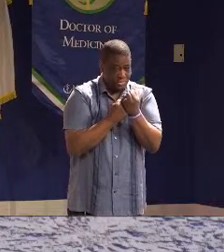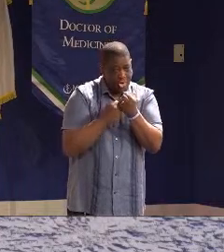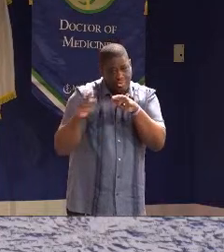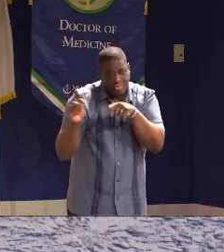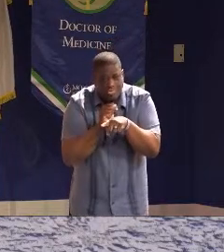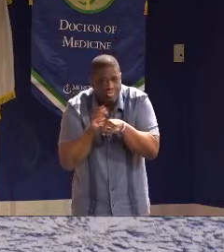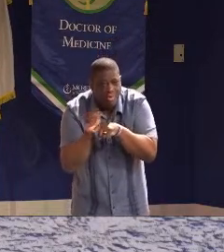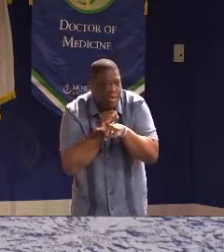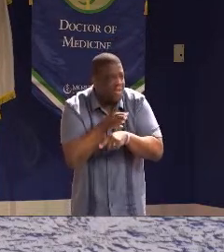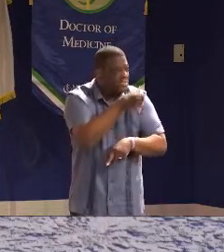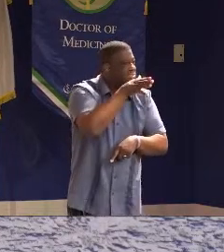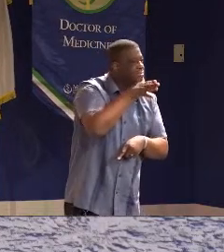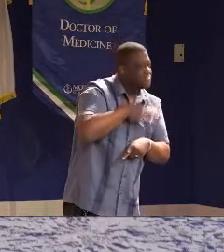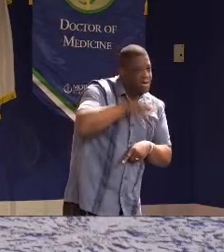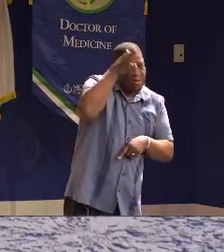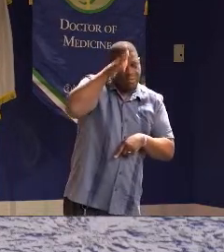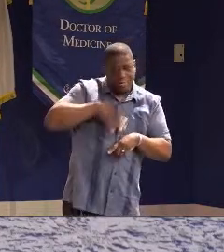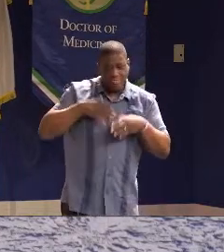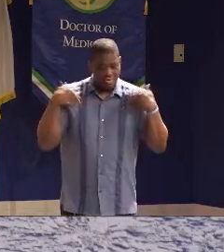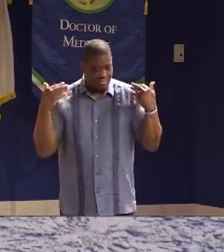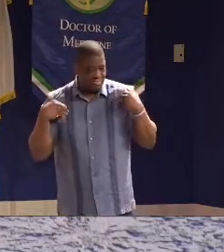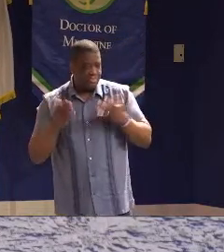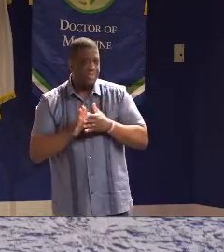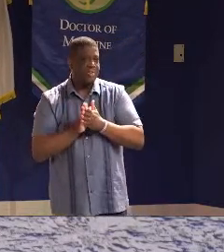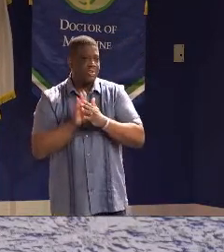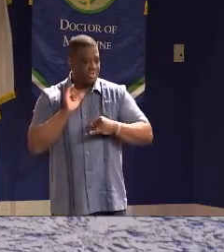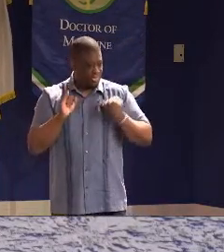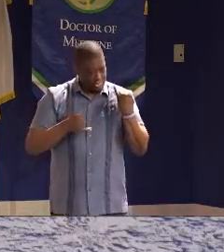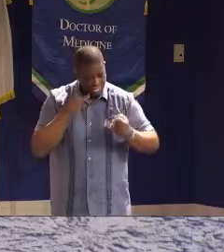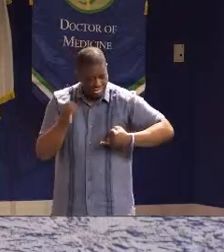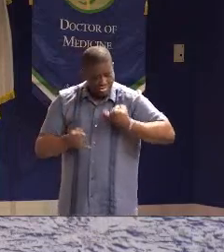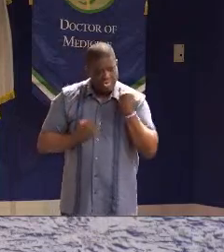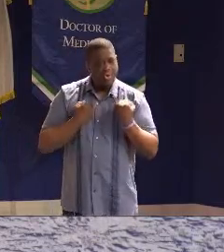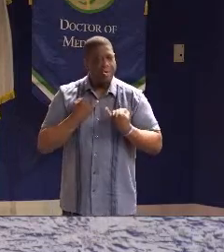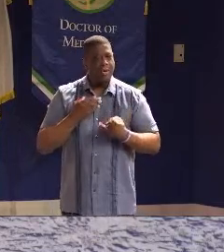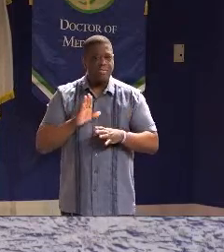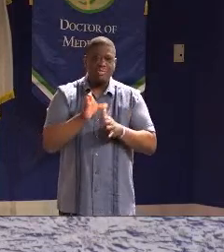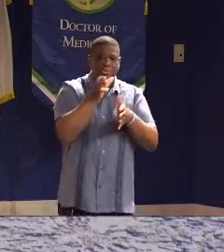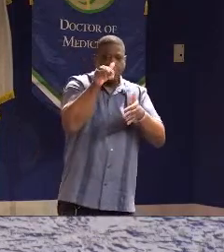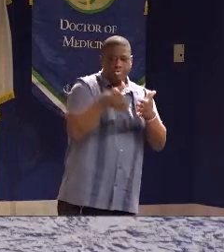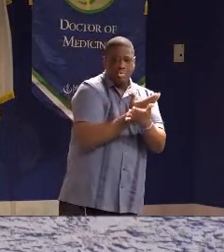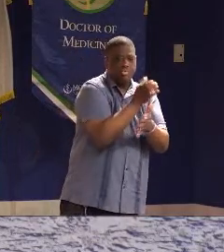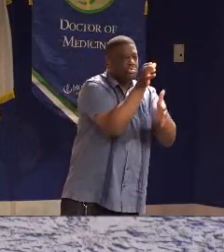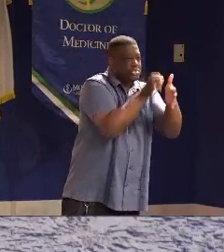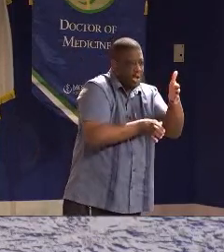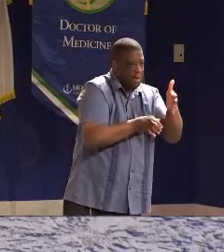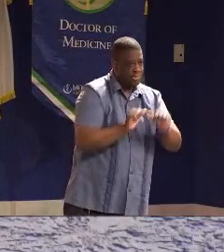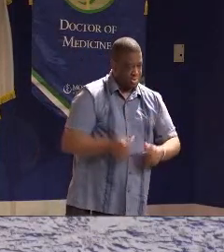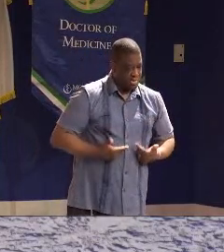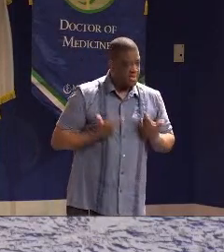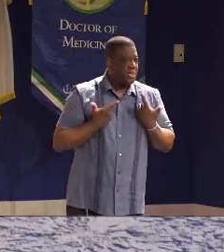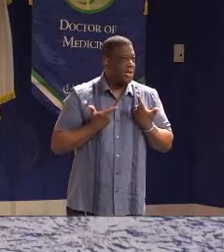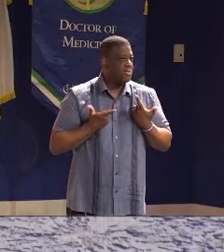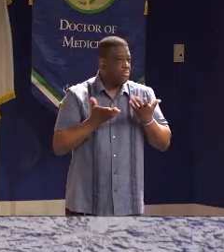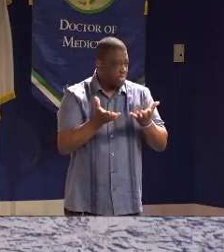women here ready to enjoy this new brave world, this new chapter in their life. And we want to thank you